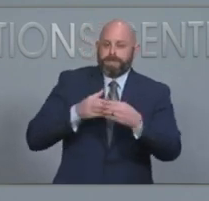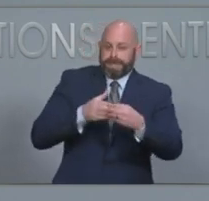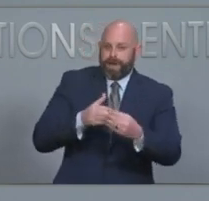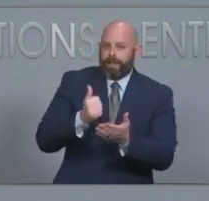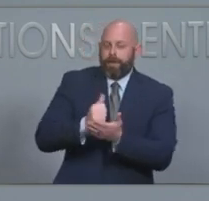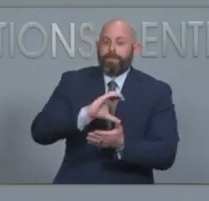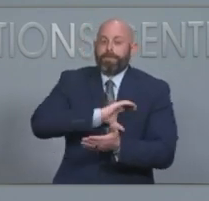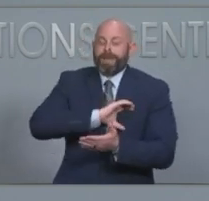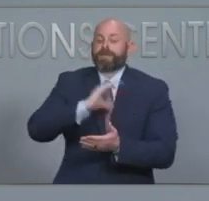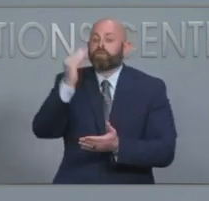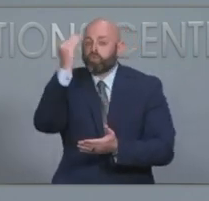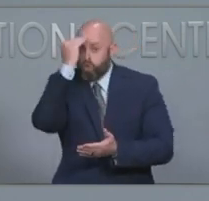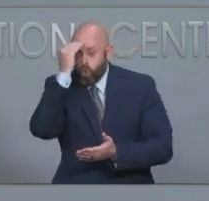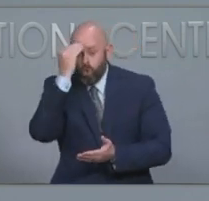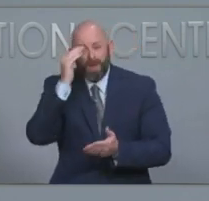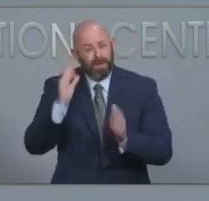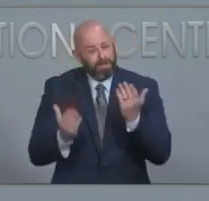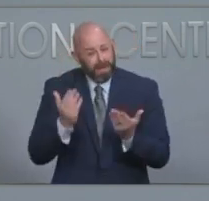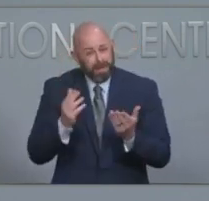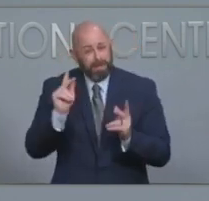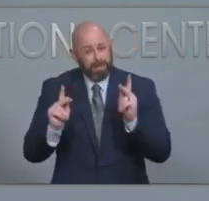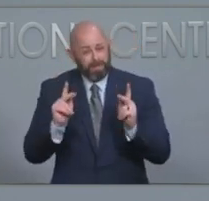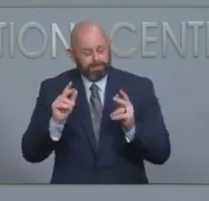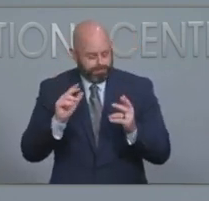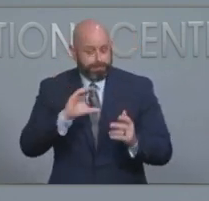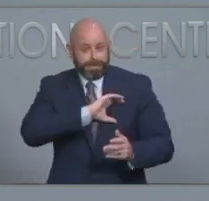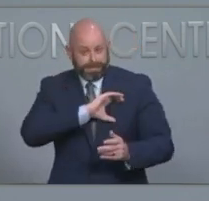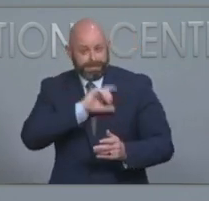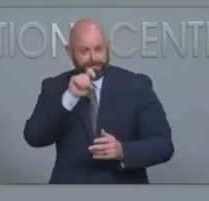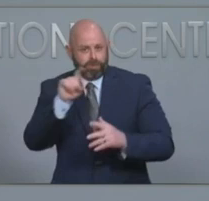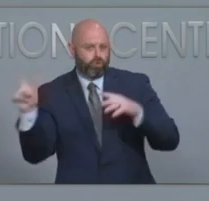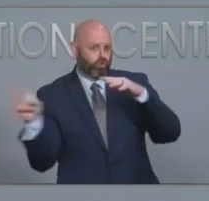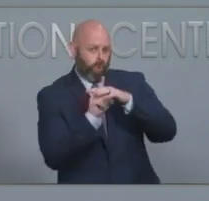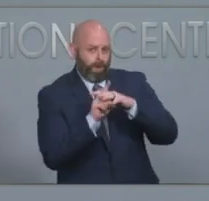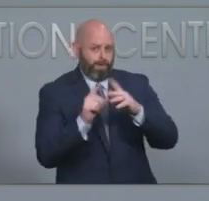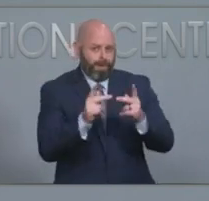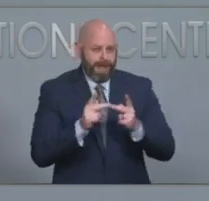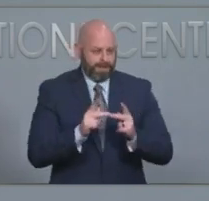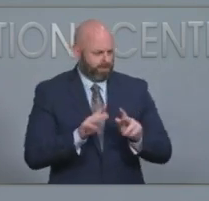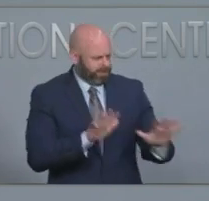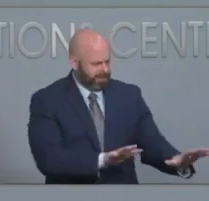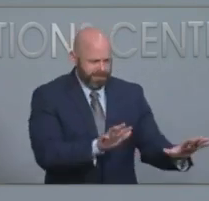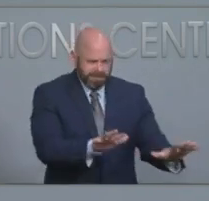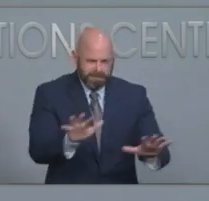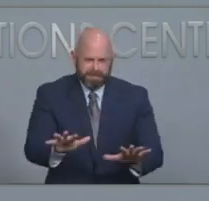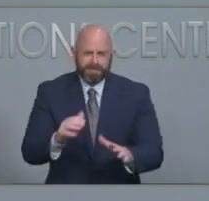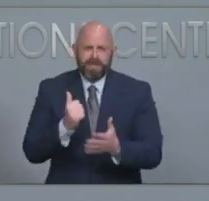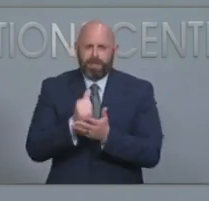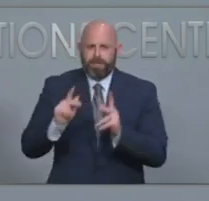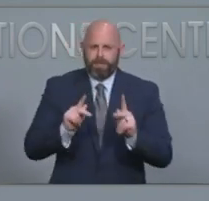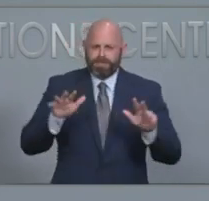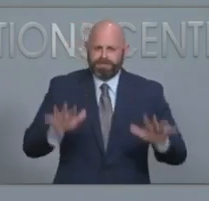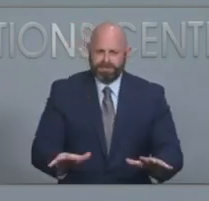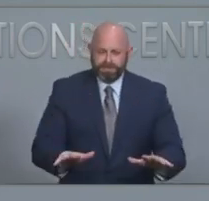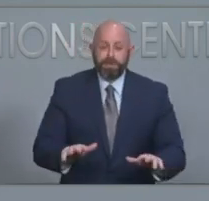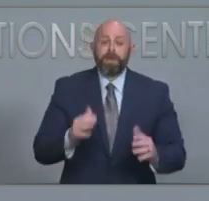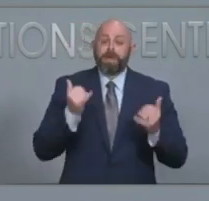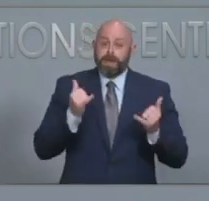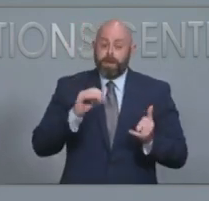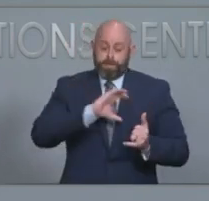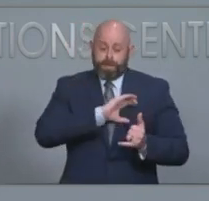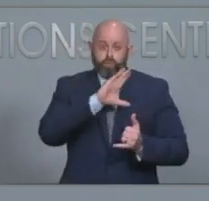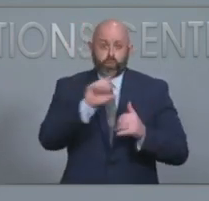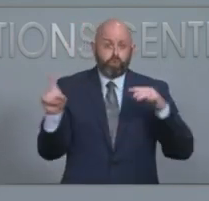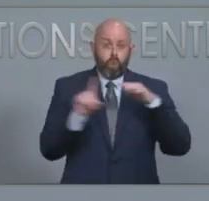in whatever peacekeeping role they may have at a polling location. We do not station law enforcement officials at our voting